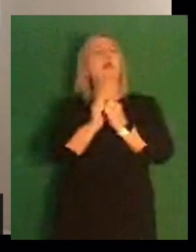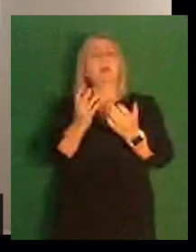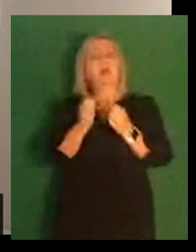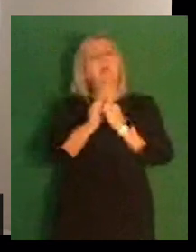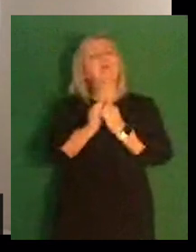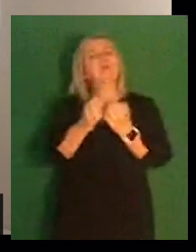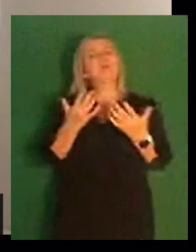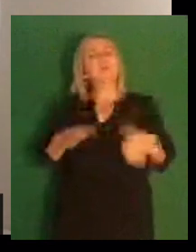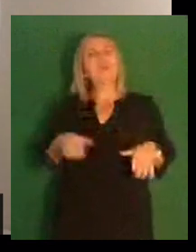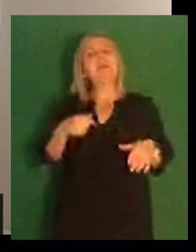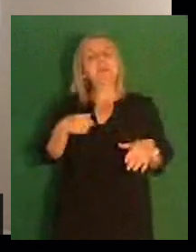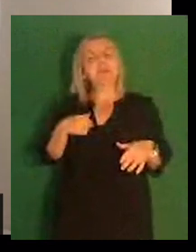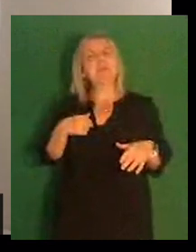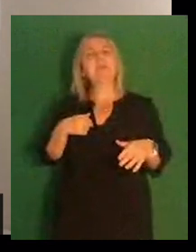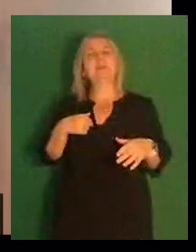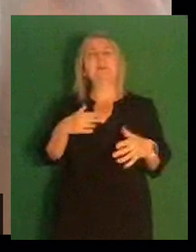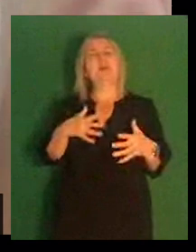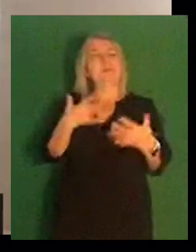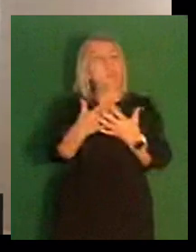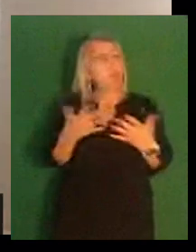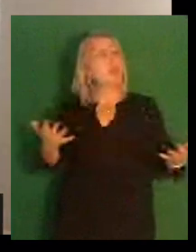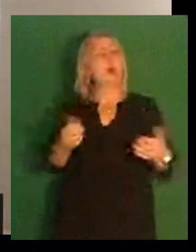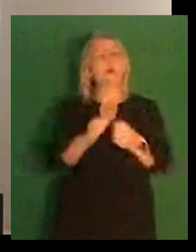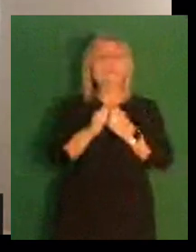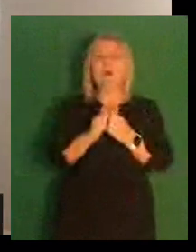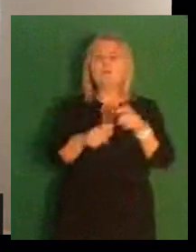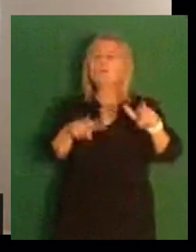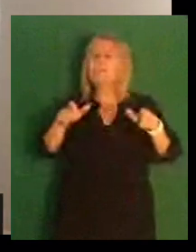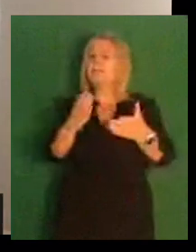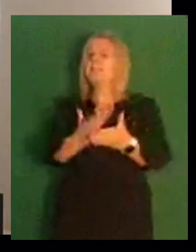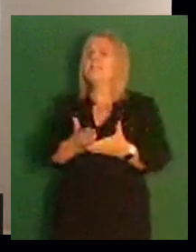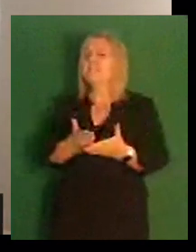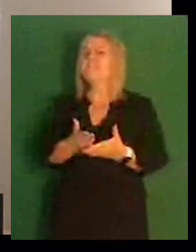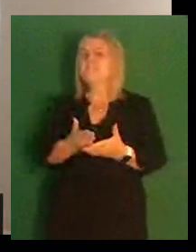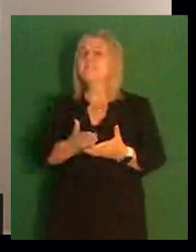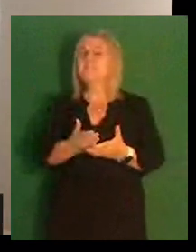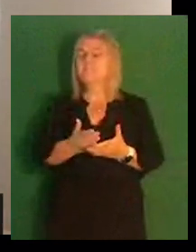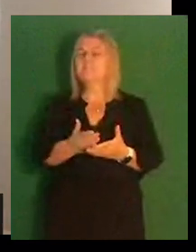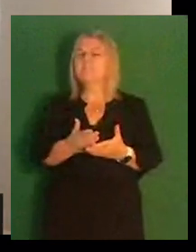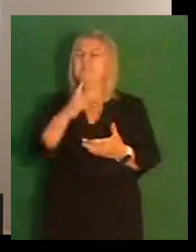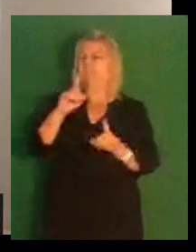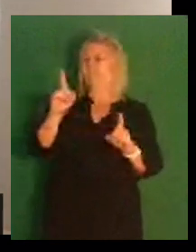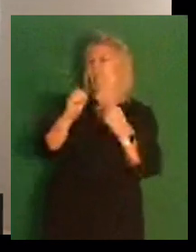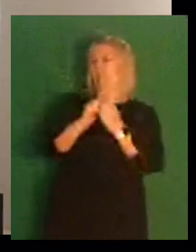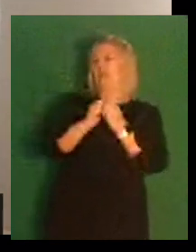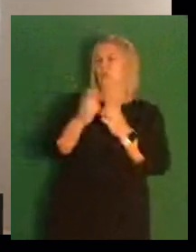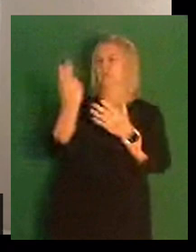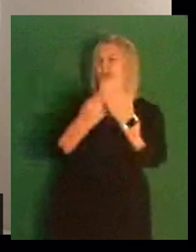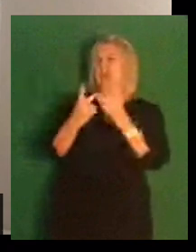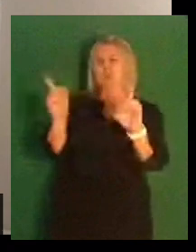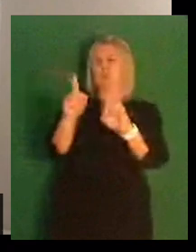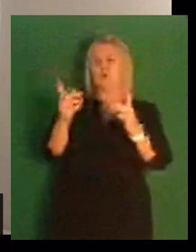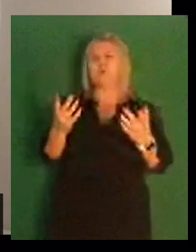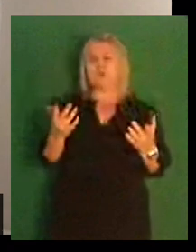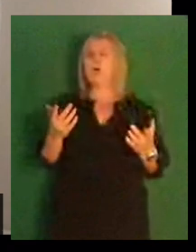how much value that truly has, going back to that other thing you were asking, what is the value of the arts? So with